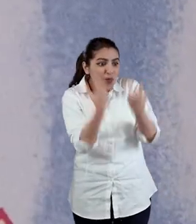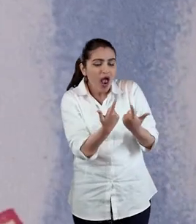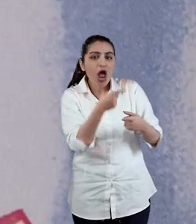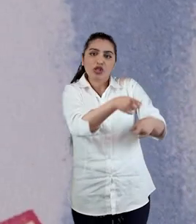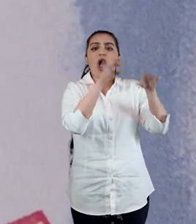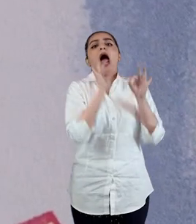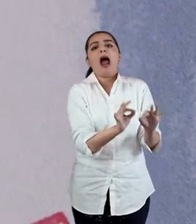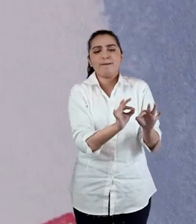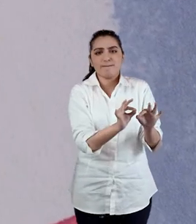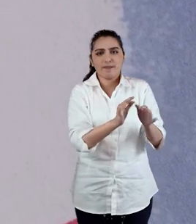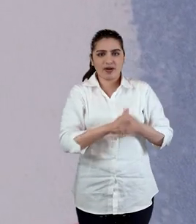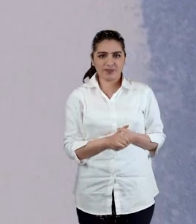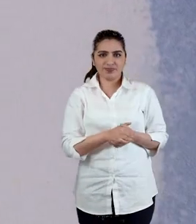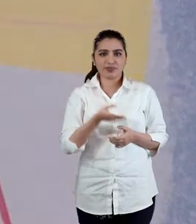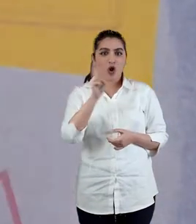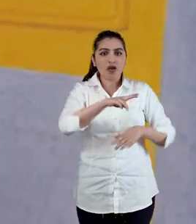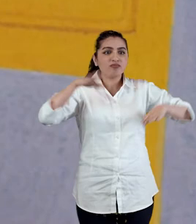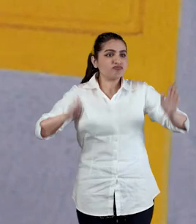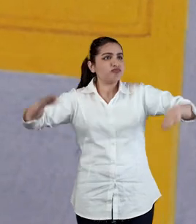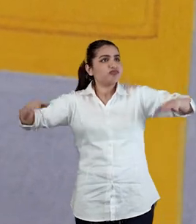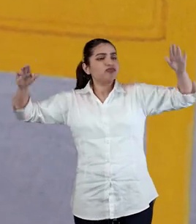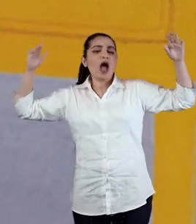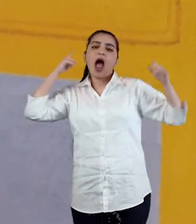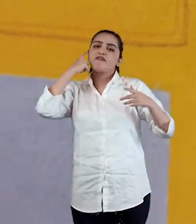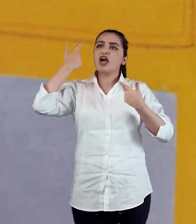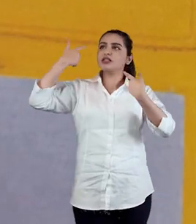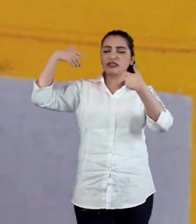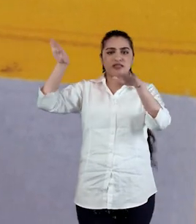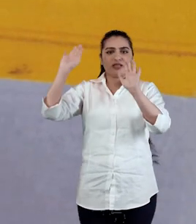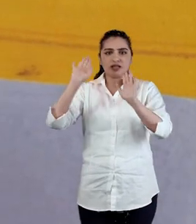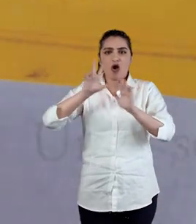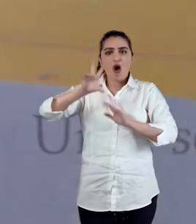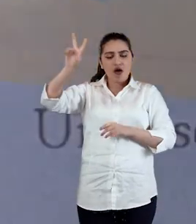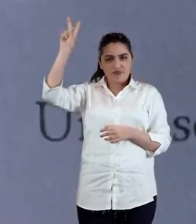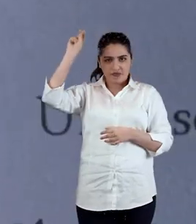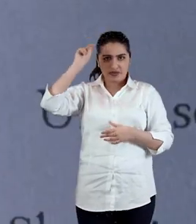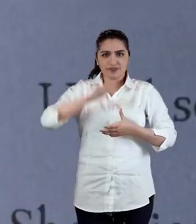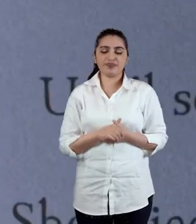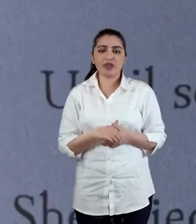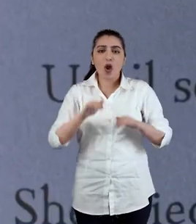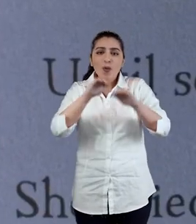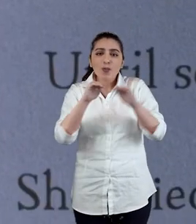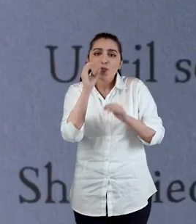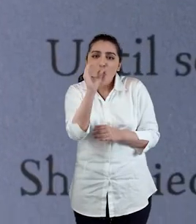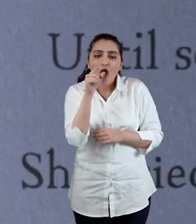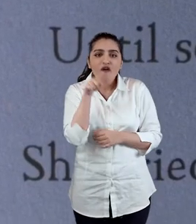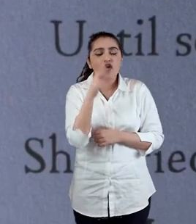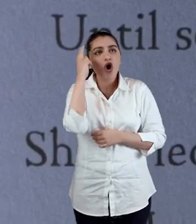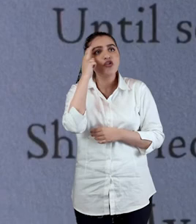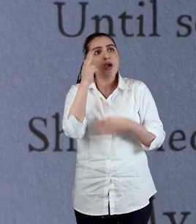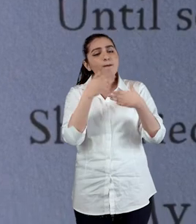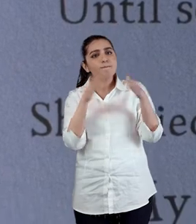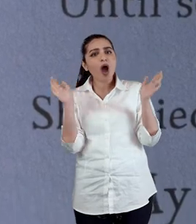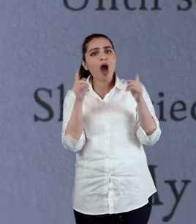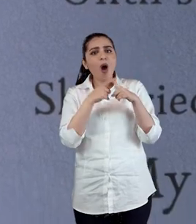blur. Nothing she dreamt up felt quite right for her, until something struck